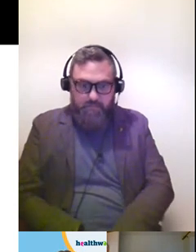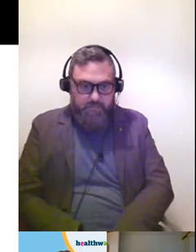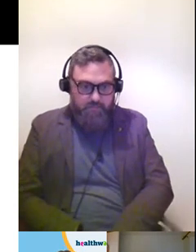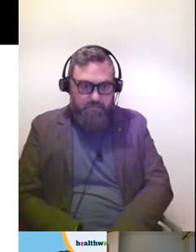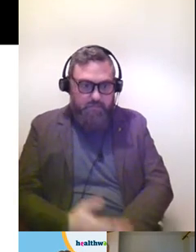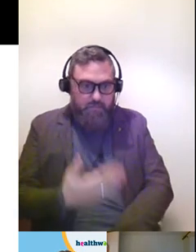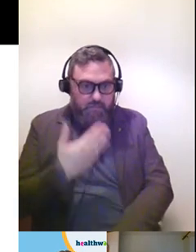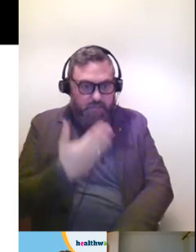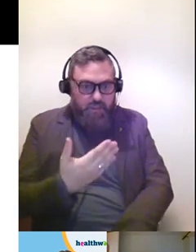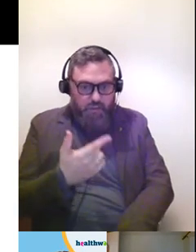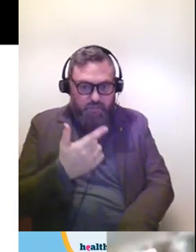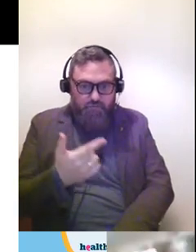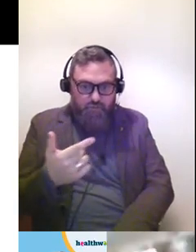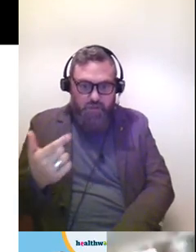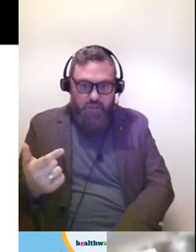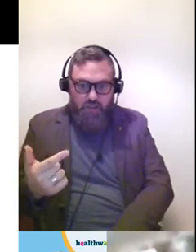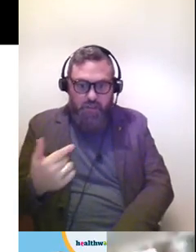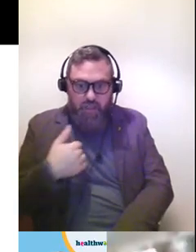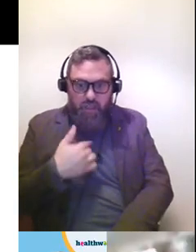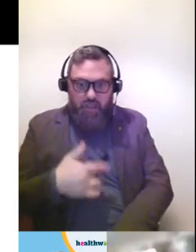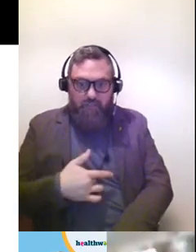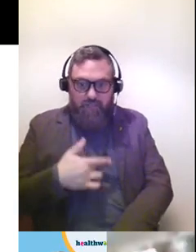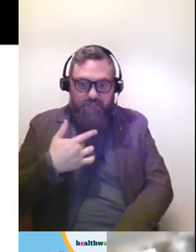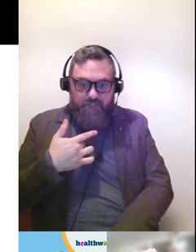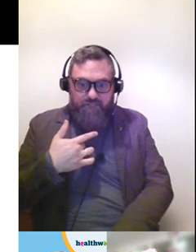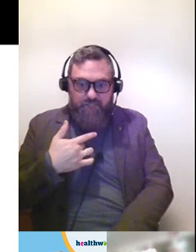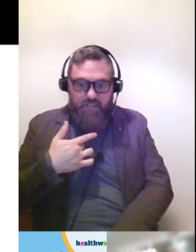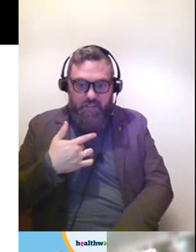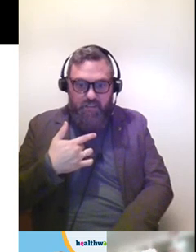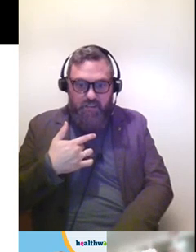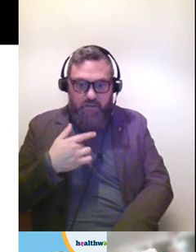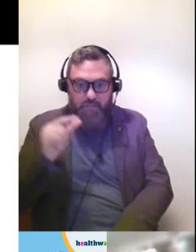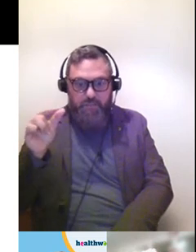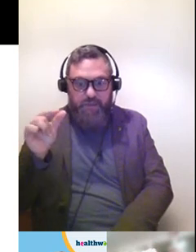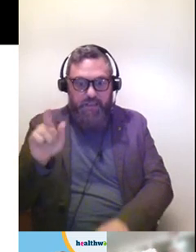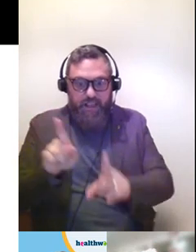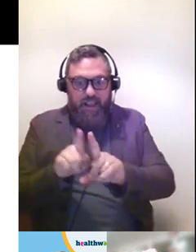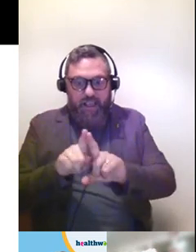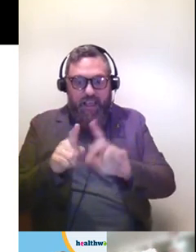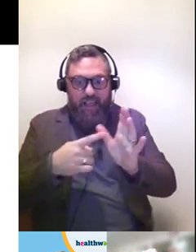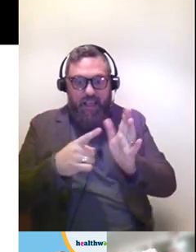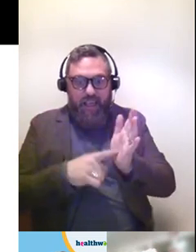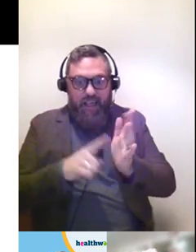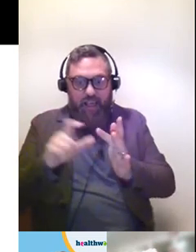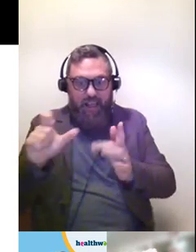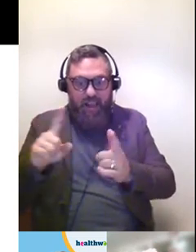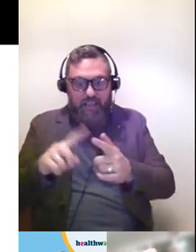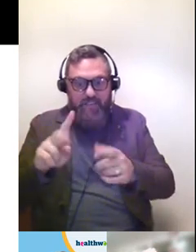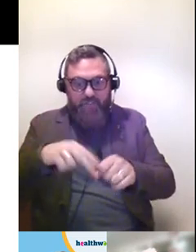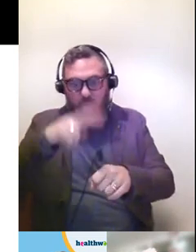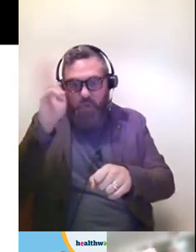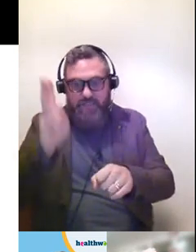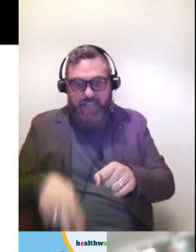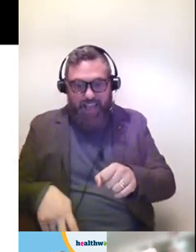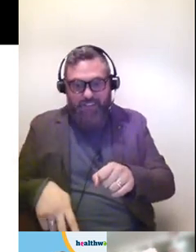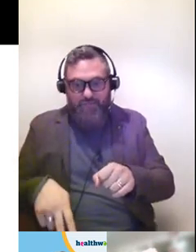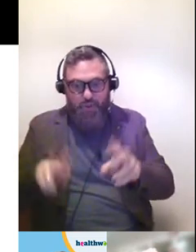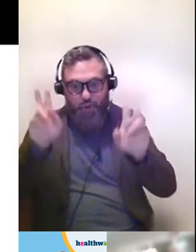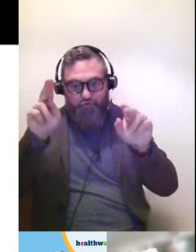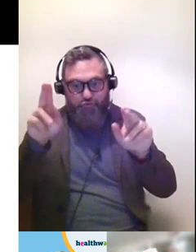much. I feel a bit like Alice that has fallen down the rabbit hole, and I seem to be in